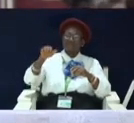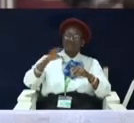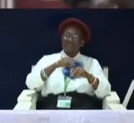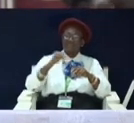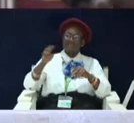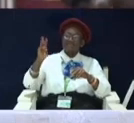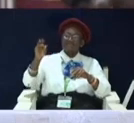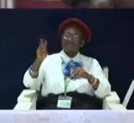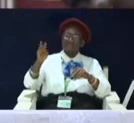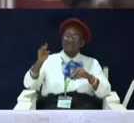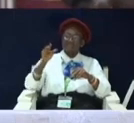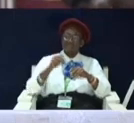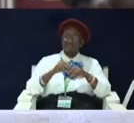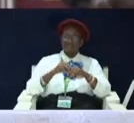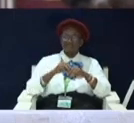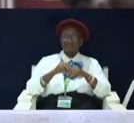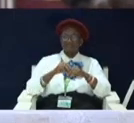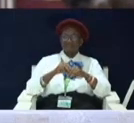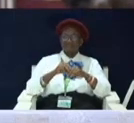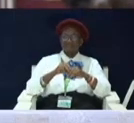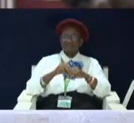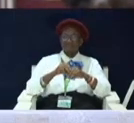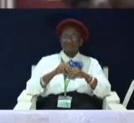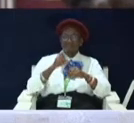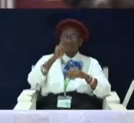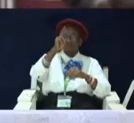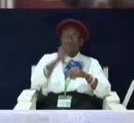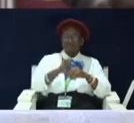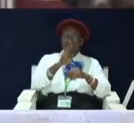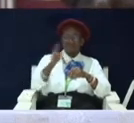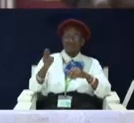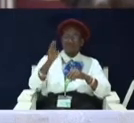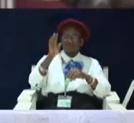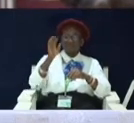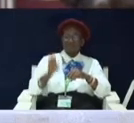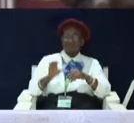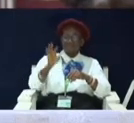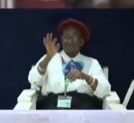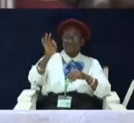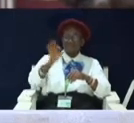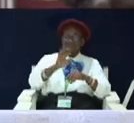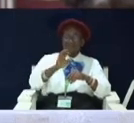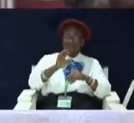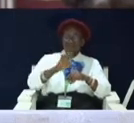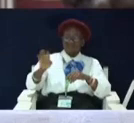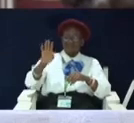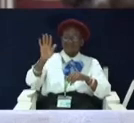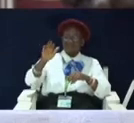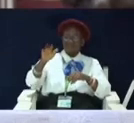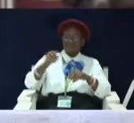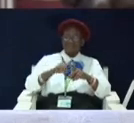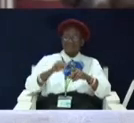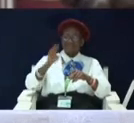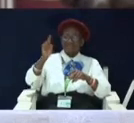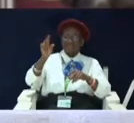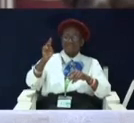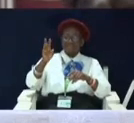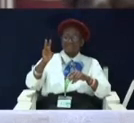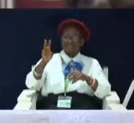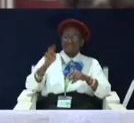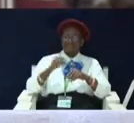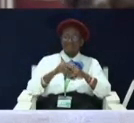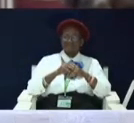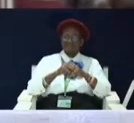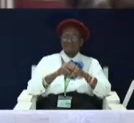ke dogun ati kerin ni logun. Romans 9, 15 and 16. Romu ori kesan ese ke dogun ati kerin ni